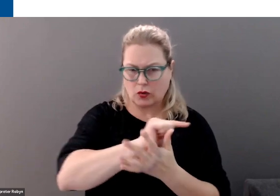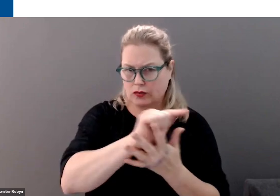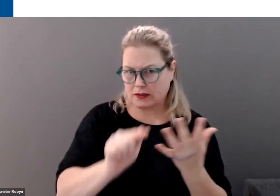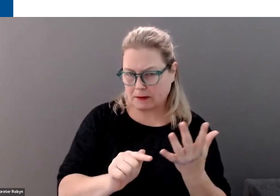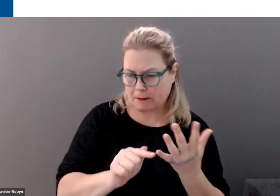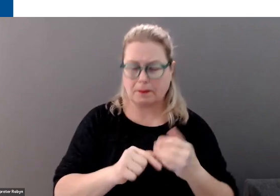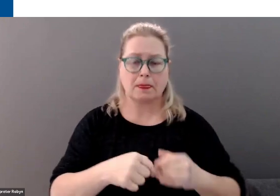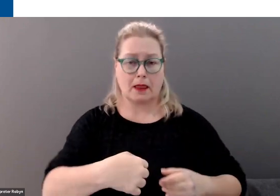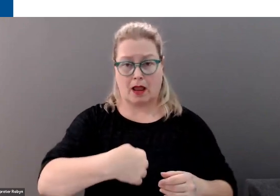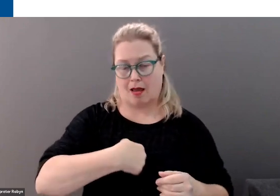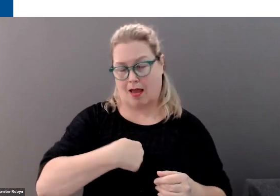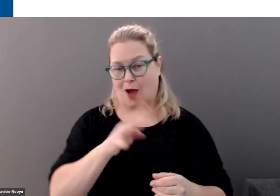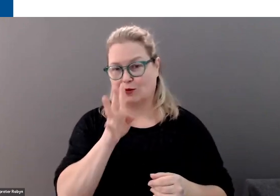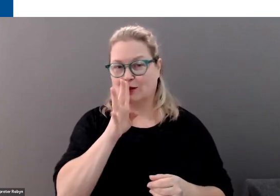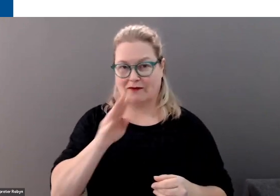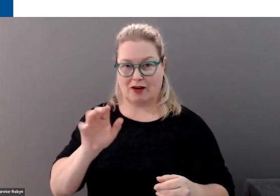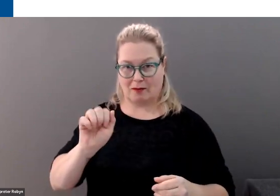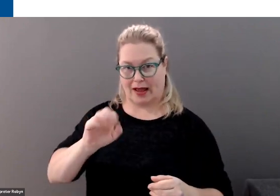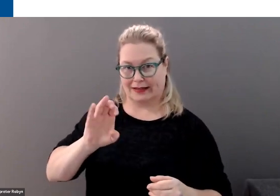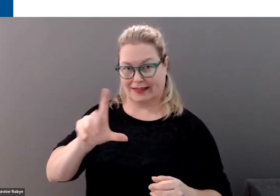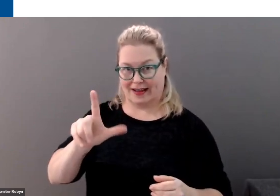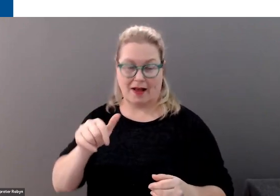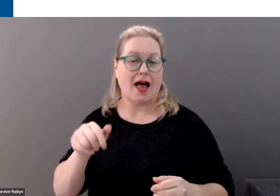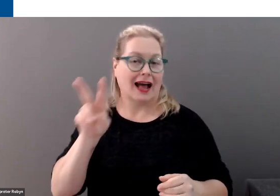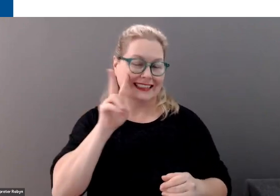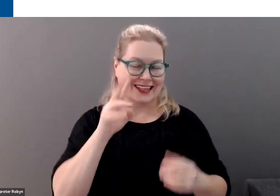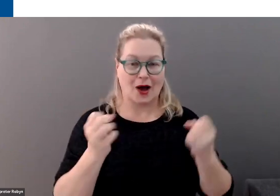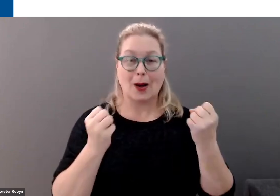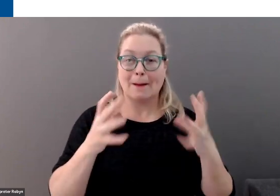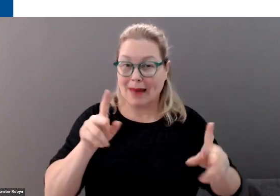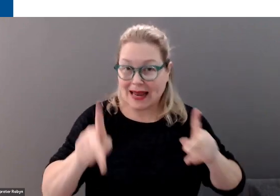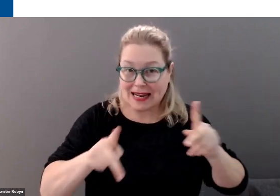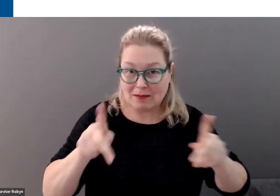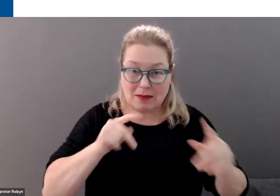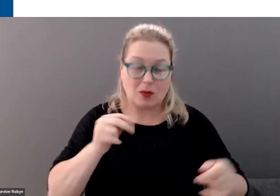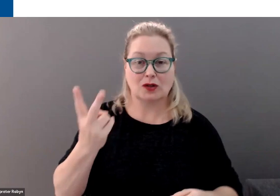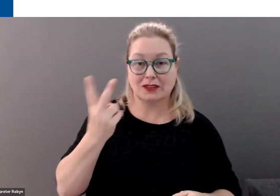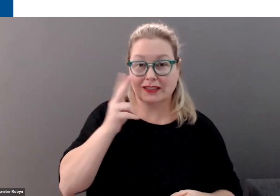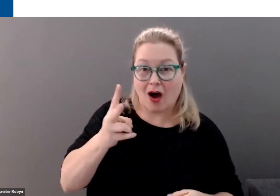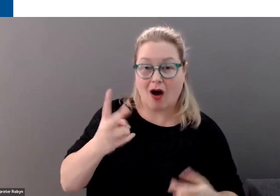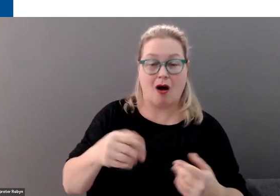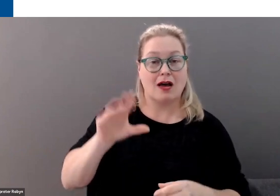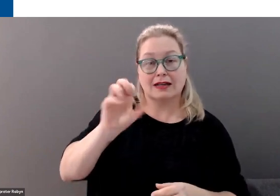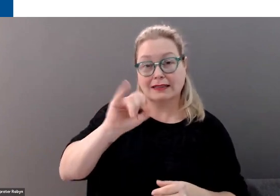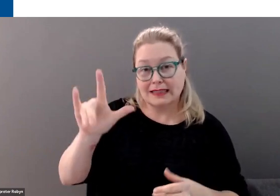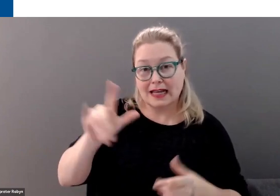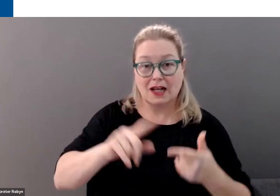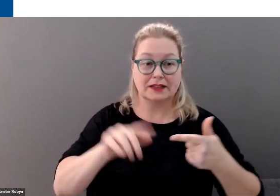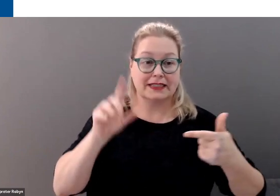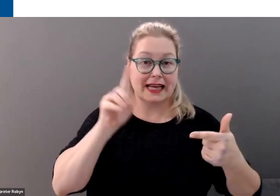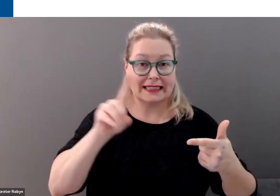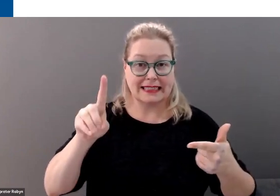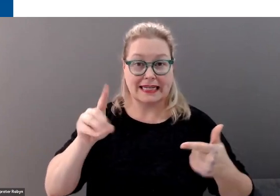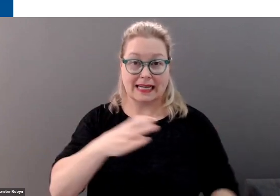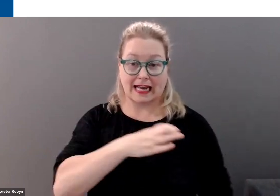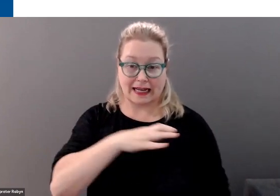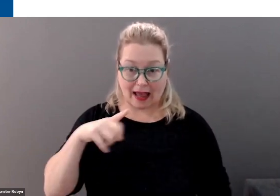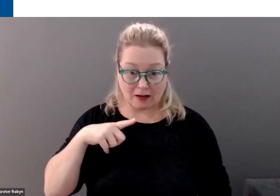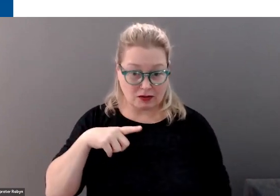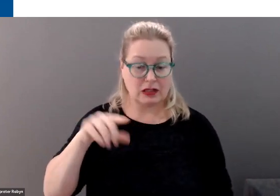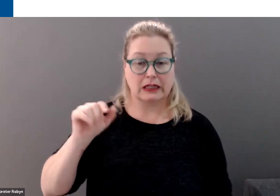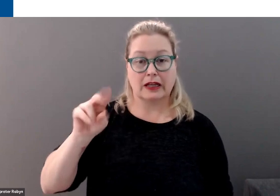from ACL's disability networks on PNAs and SILs and DD councils, USEDS and